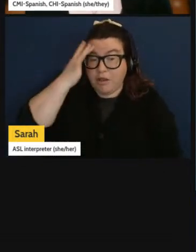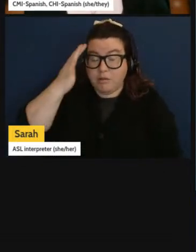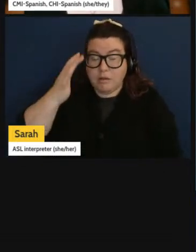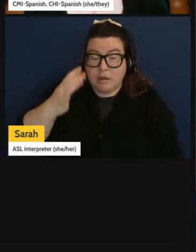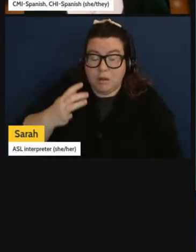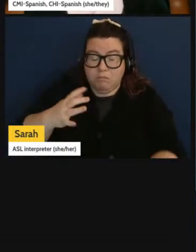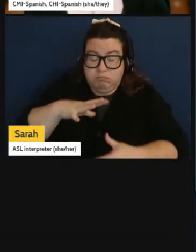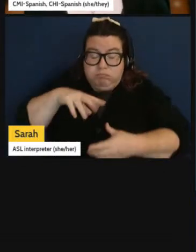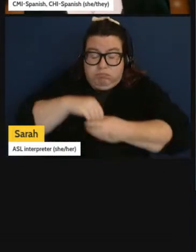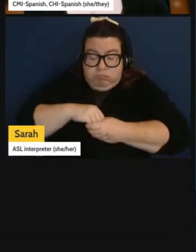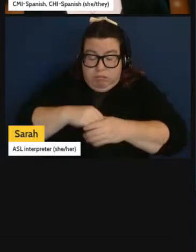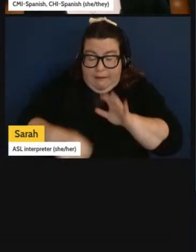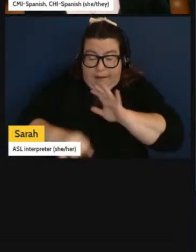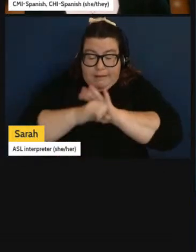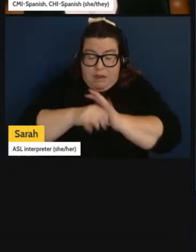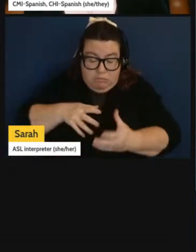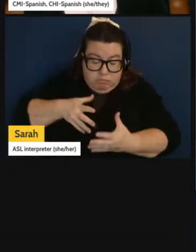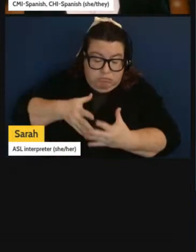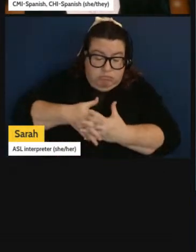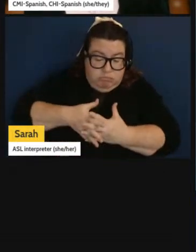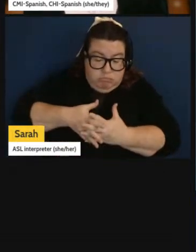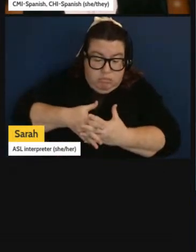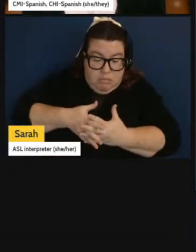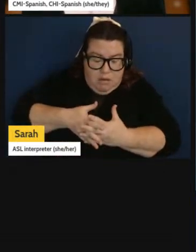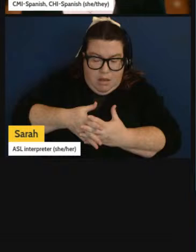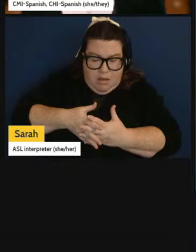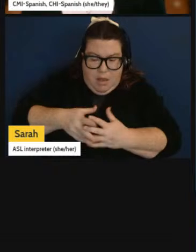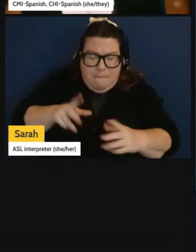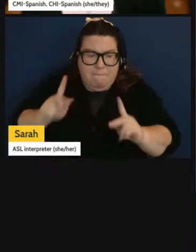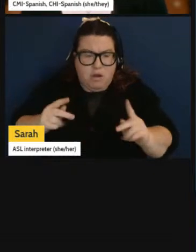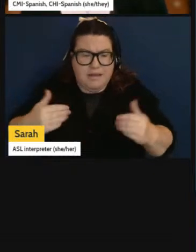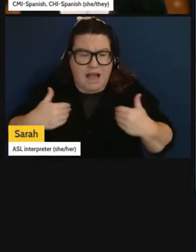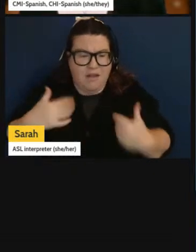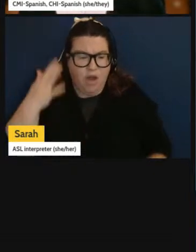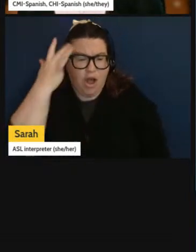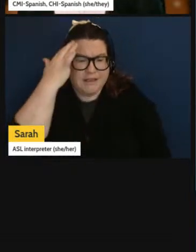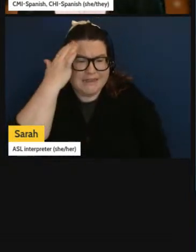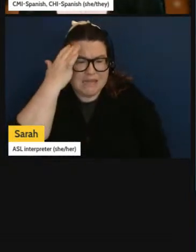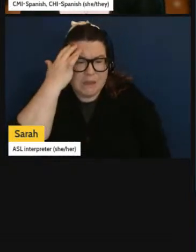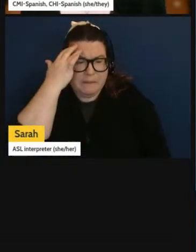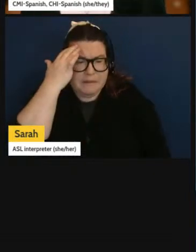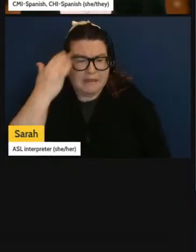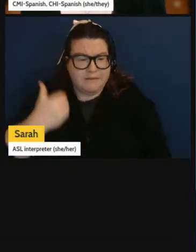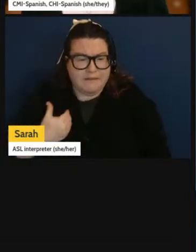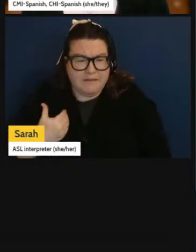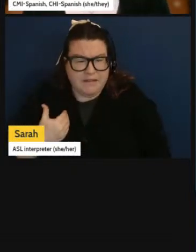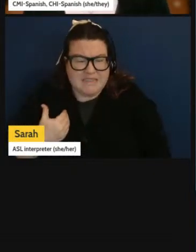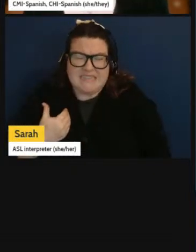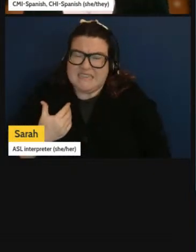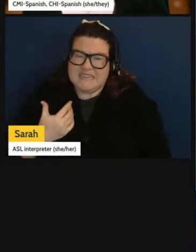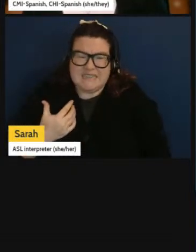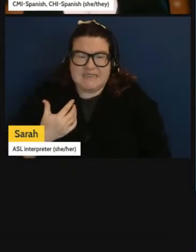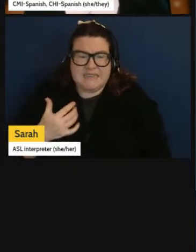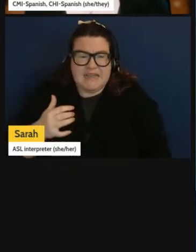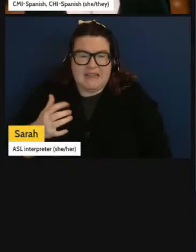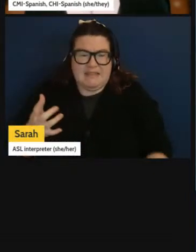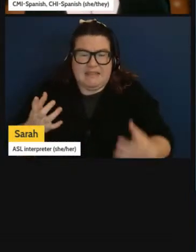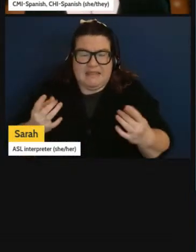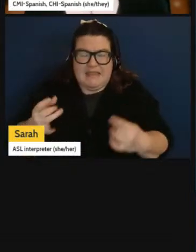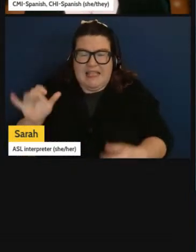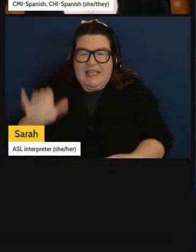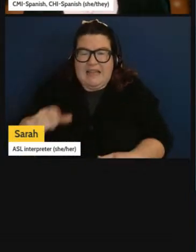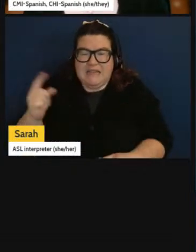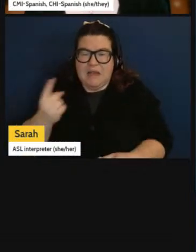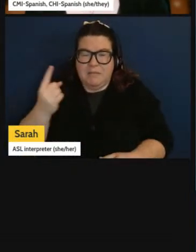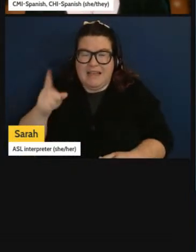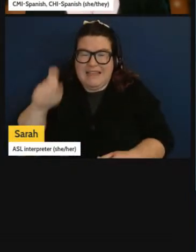identity. So calling them a person with autism kind of almost makes it like their autism is something that they need